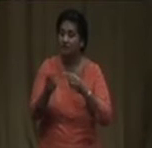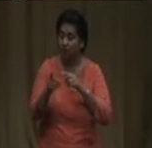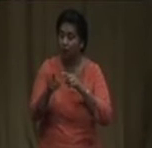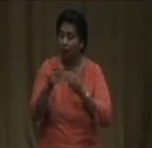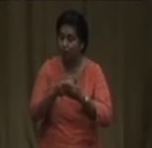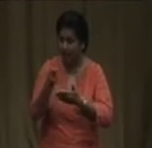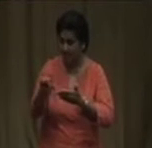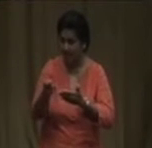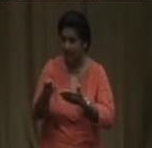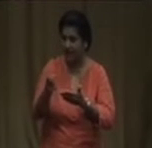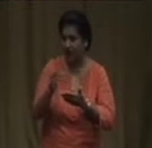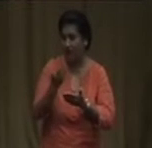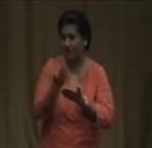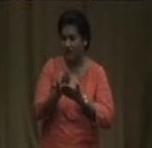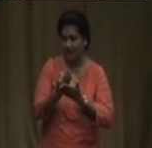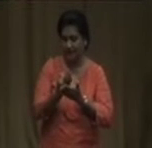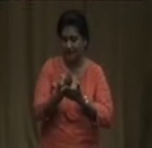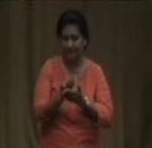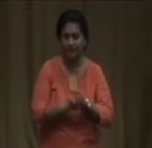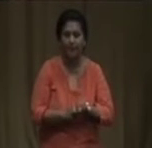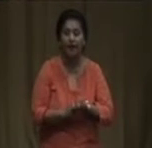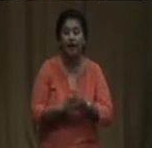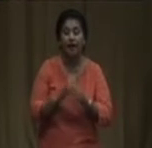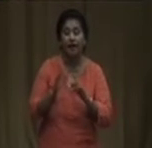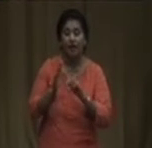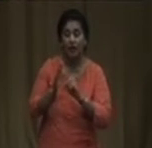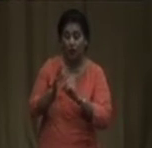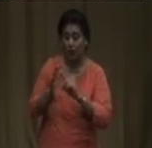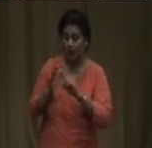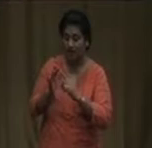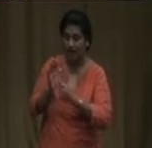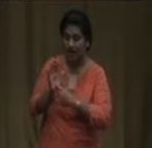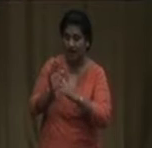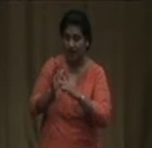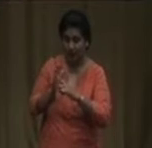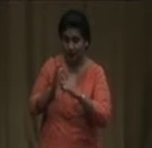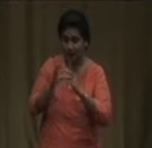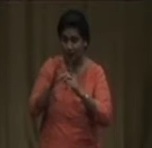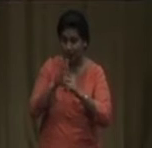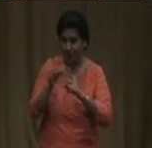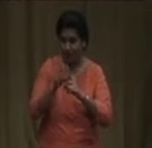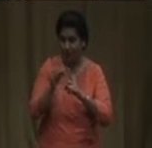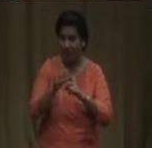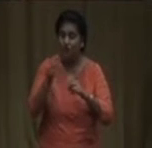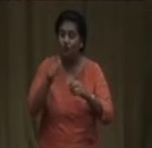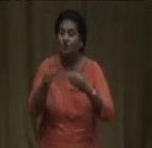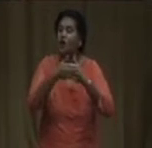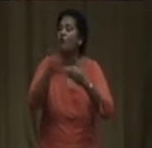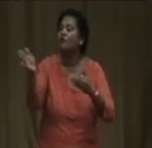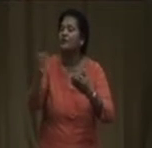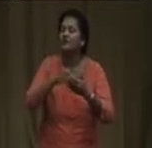package. The OerU model is a model that uses open educational